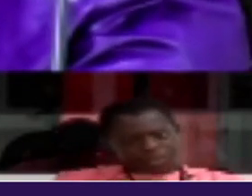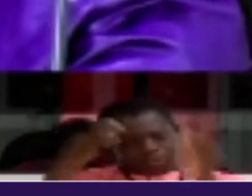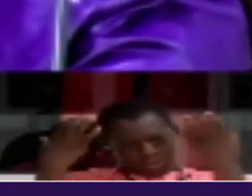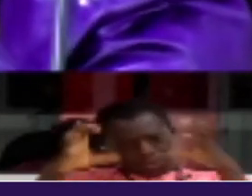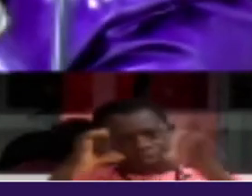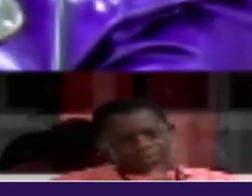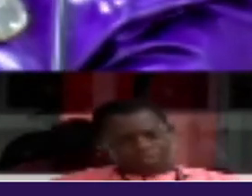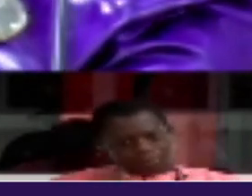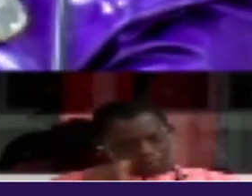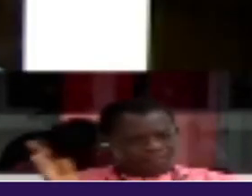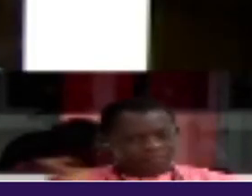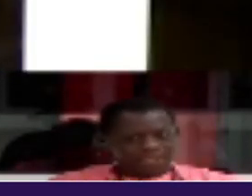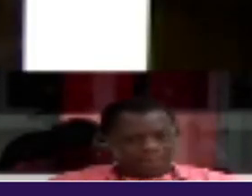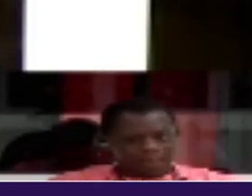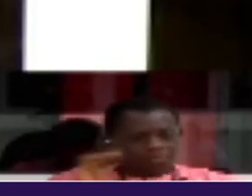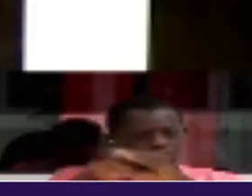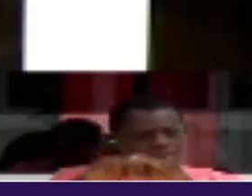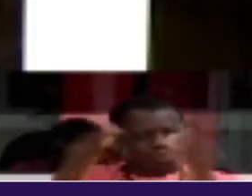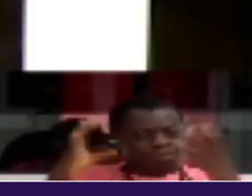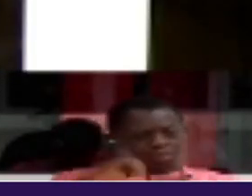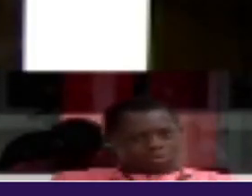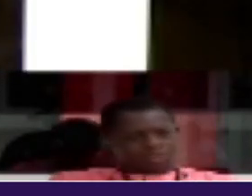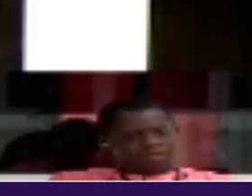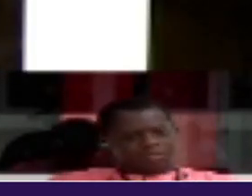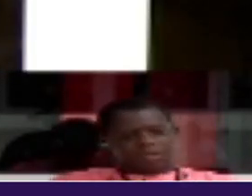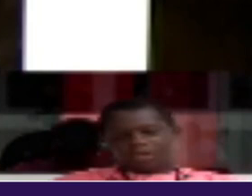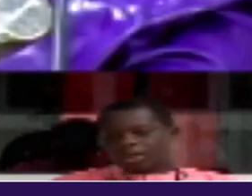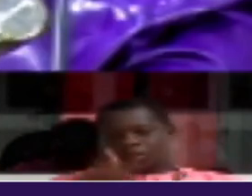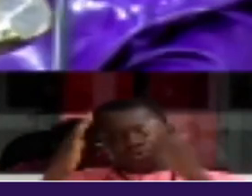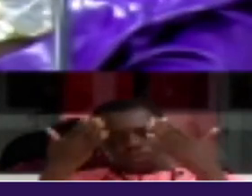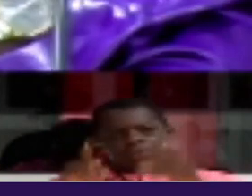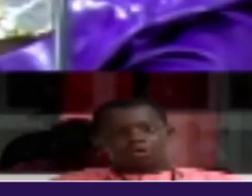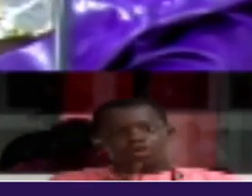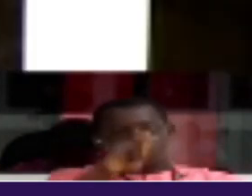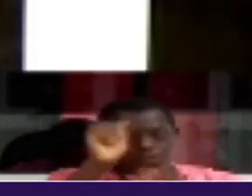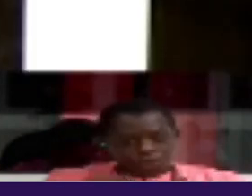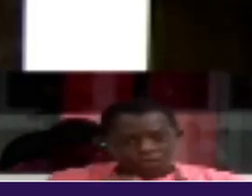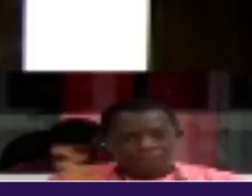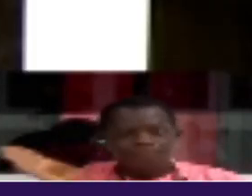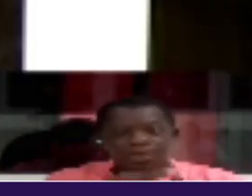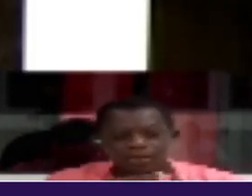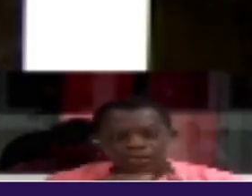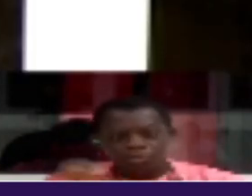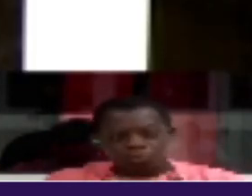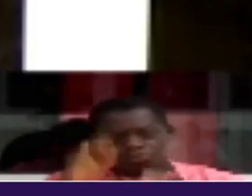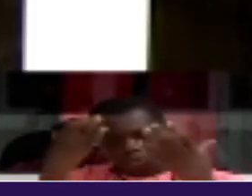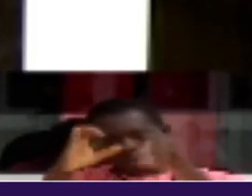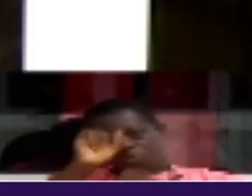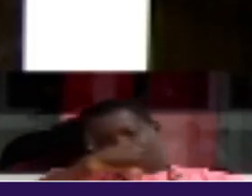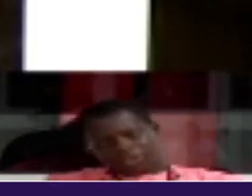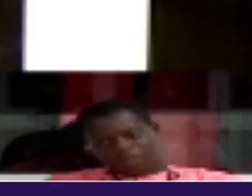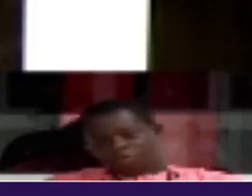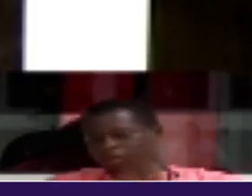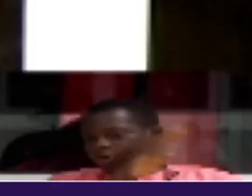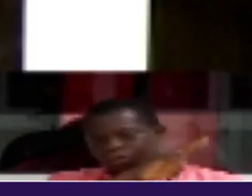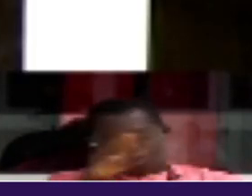to implicate himself? I don't know. Because I cannot read. Would you lie to implicate yourself? I will never lie to implicate myself.